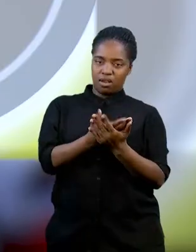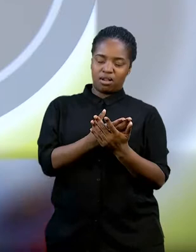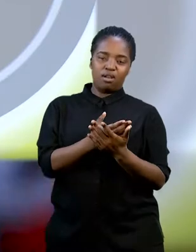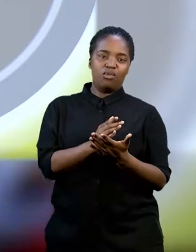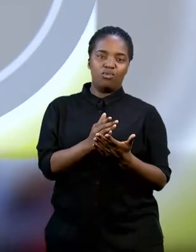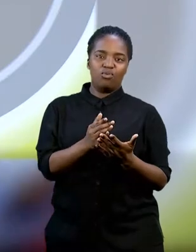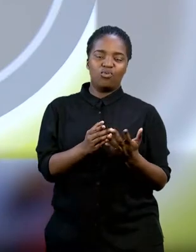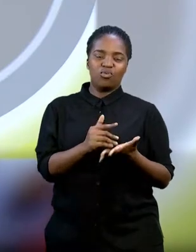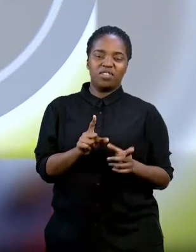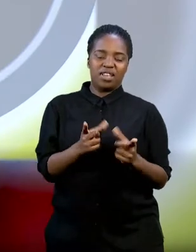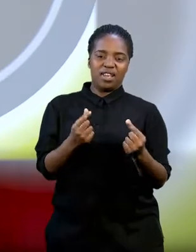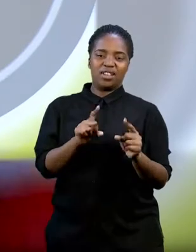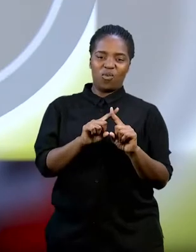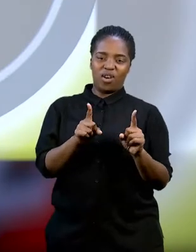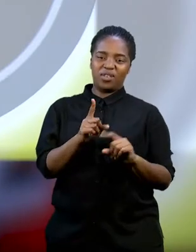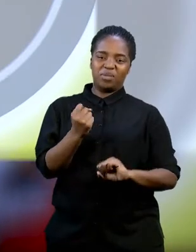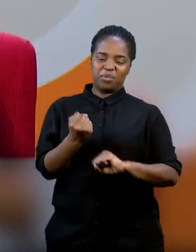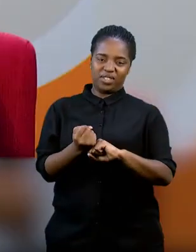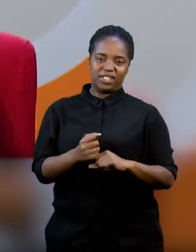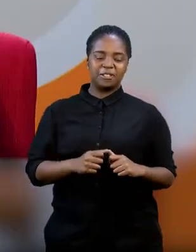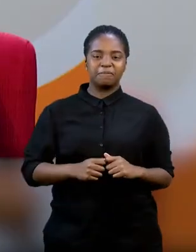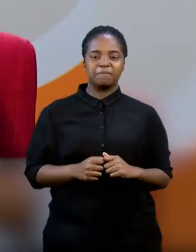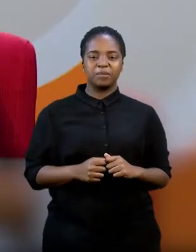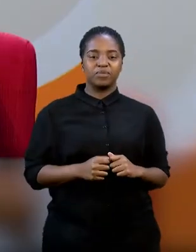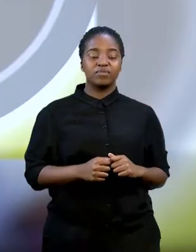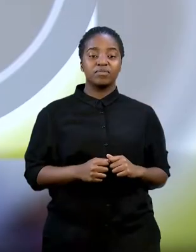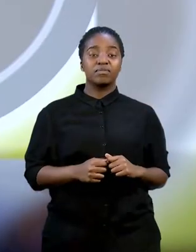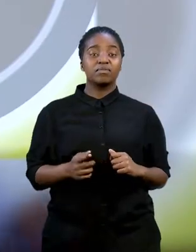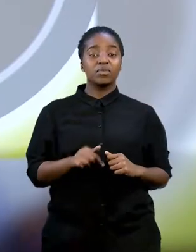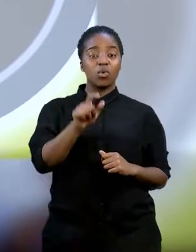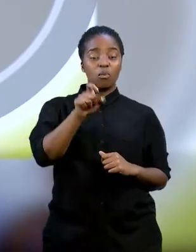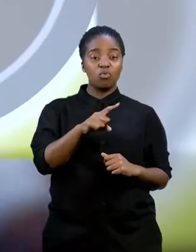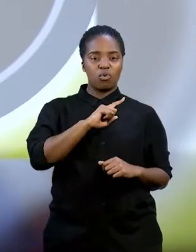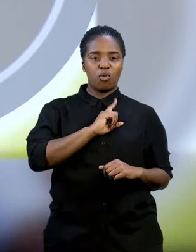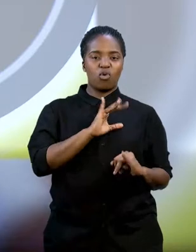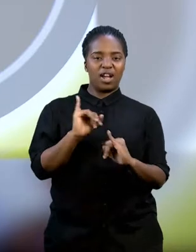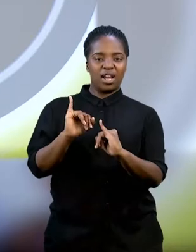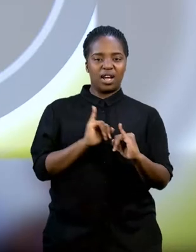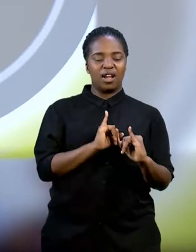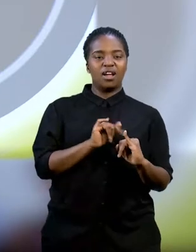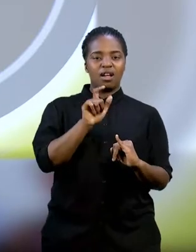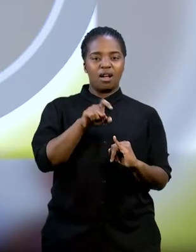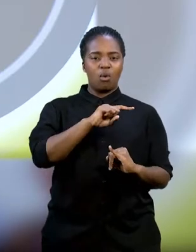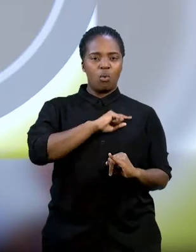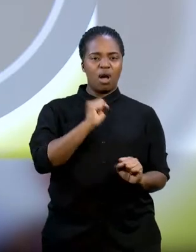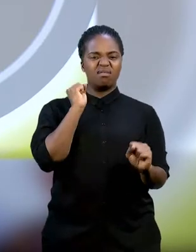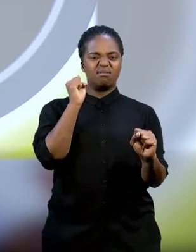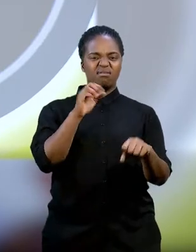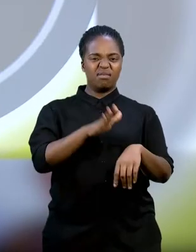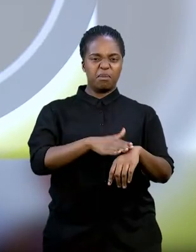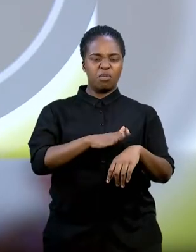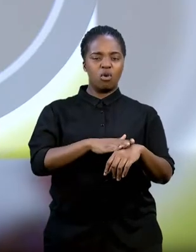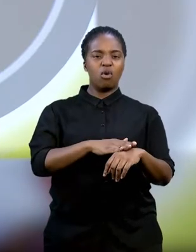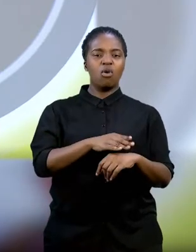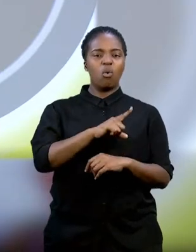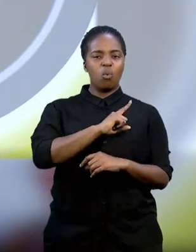motswadi le wena o kgona o bo motlotlo jwale ka mmemertelina mona motho a tsebang dipapadi tsa sethaleng hantle ke rammino a tumeng ka